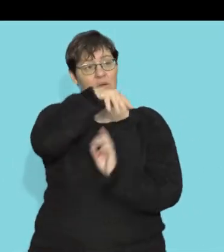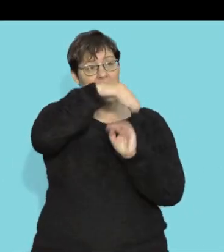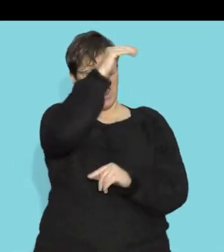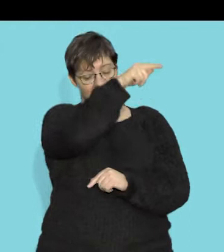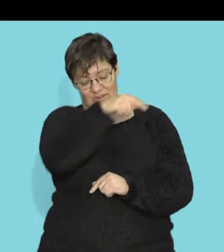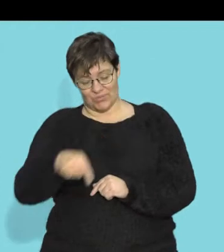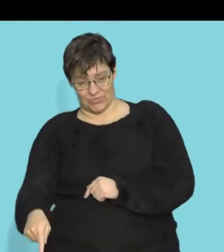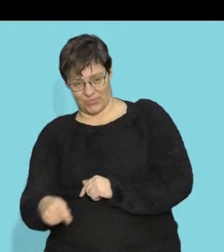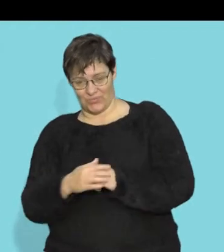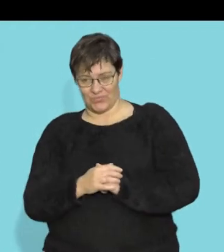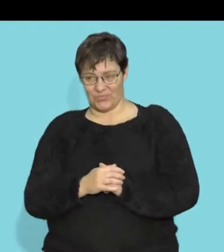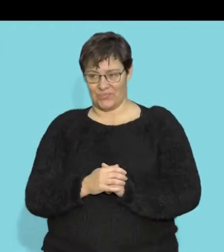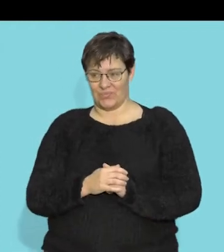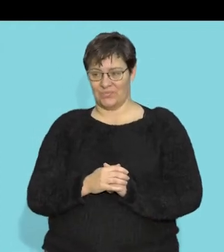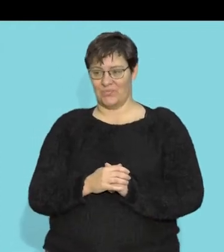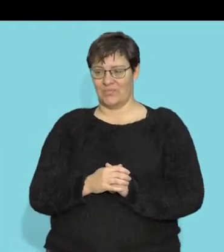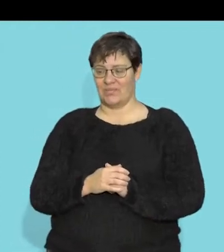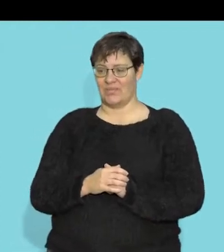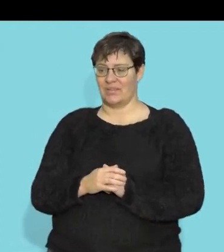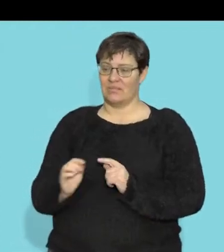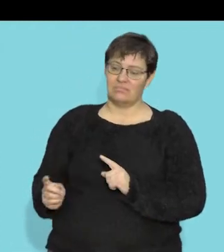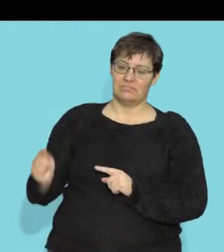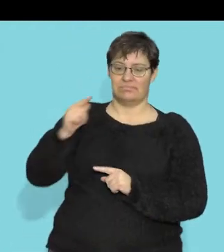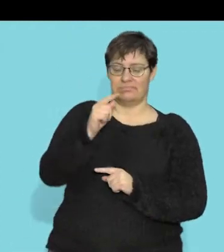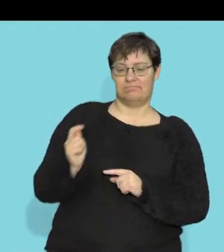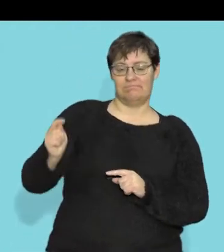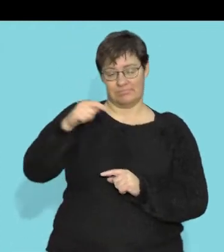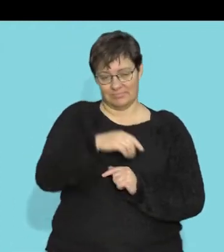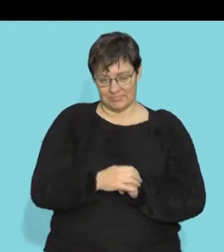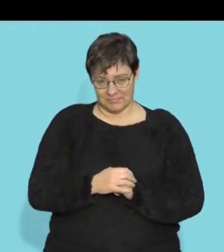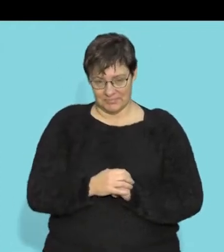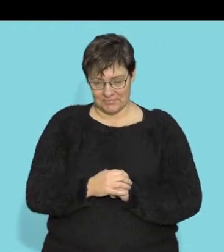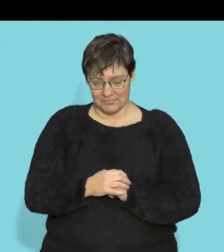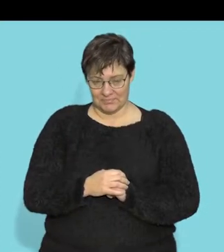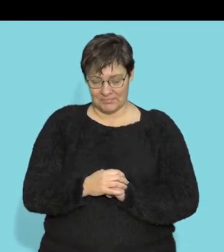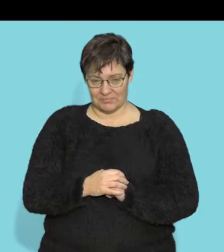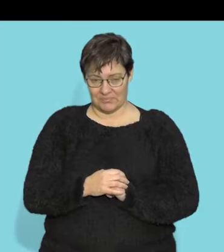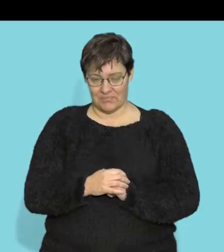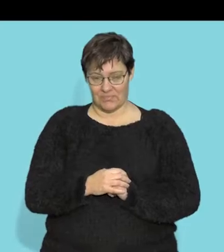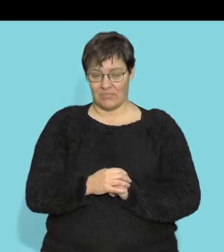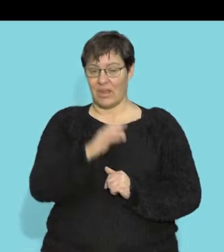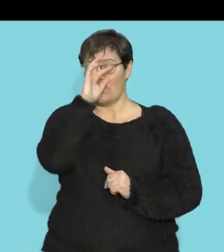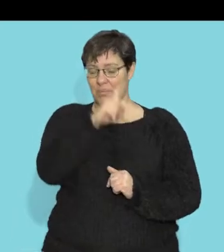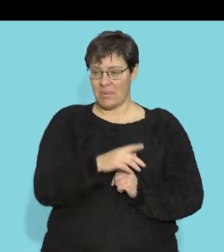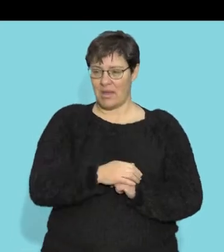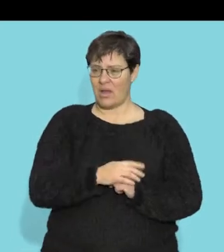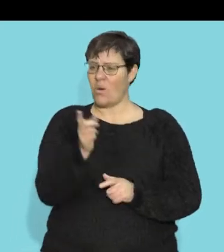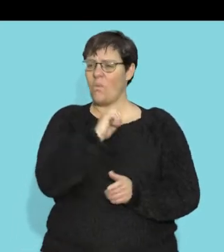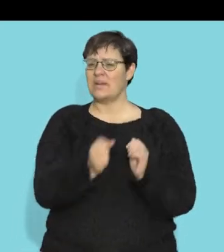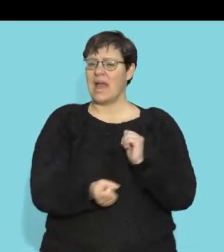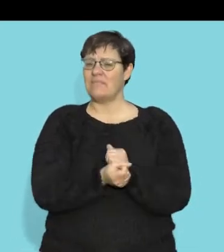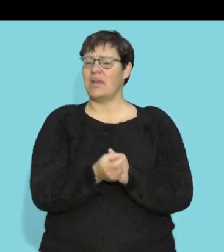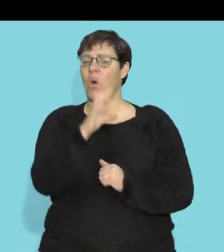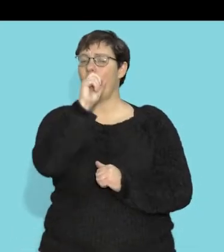does carbon dioxide move? From the blood capillaries into the alveoli. And remember, what